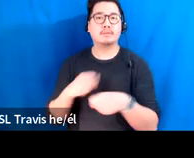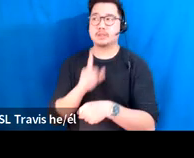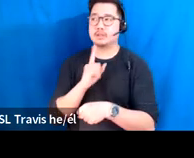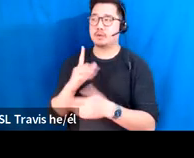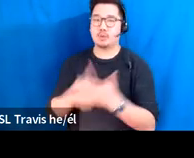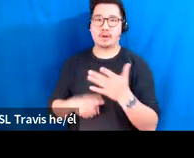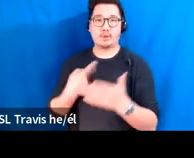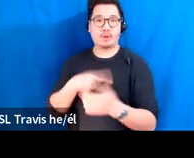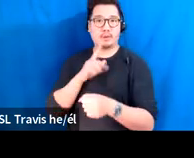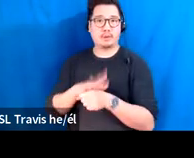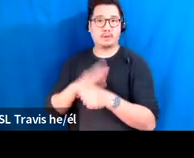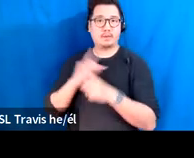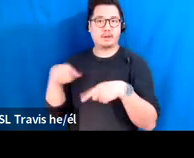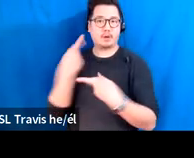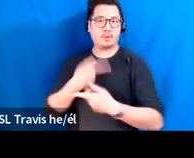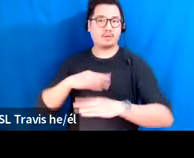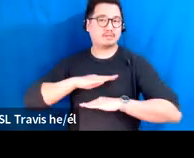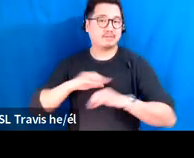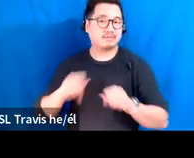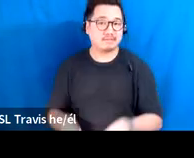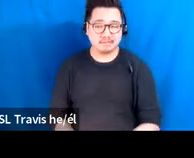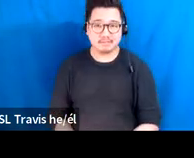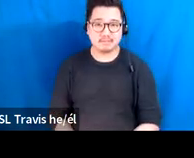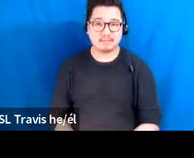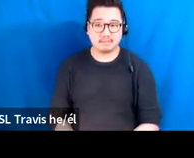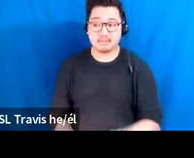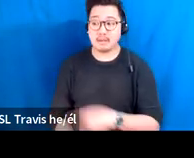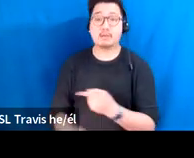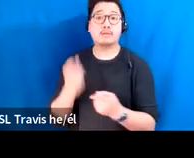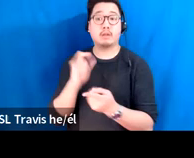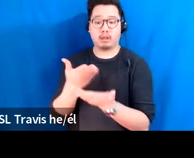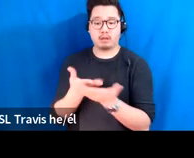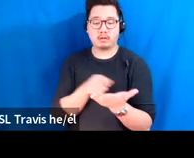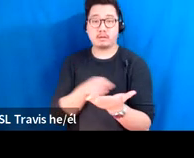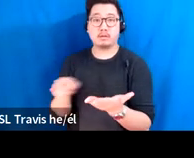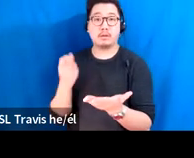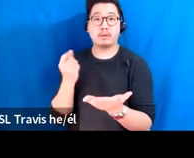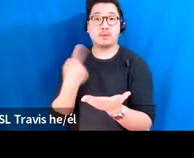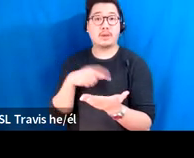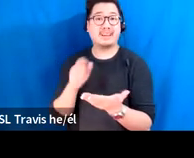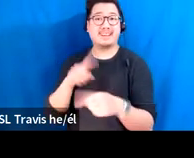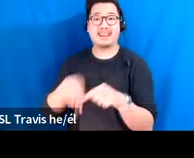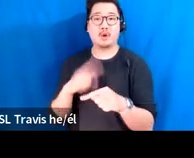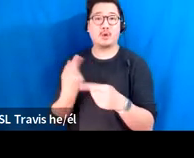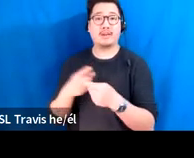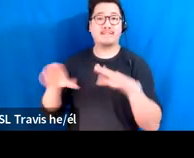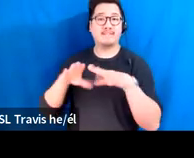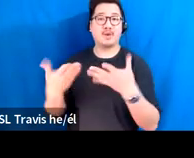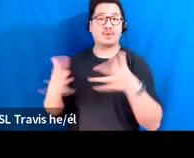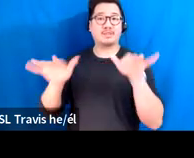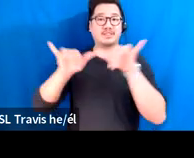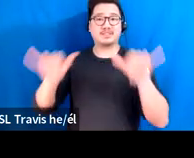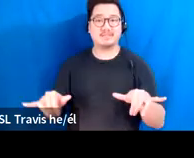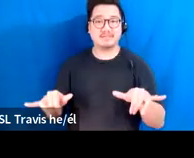community evidence reminds us that we cannot achieve the goals of focusing solely on structural interventions